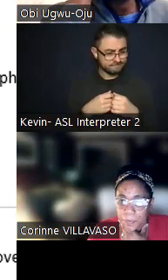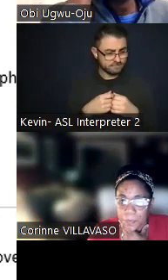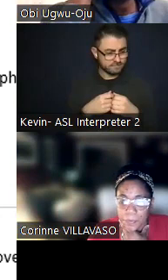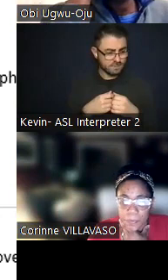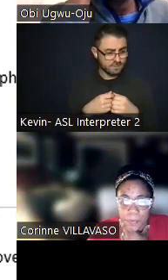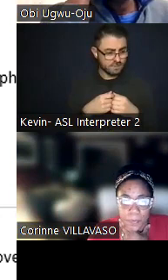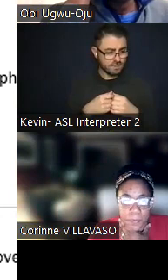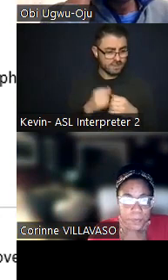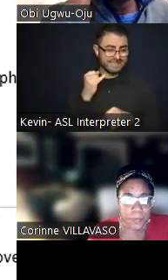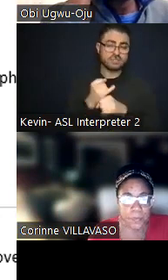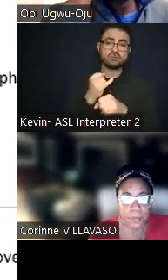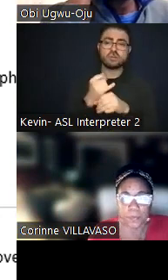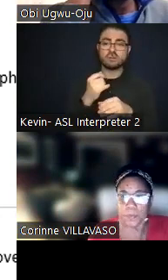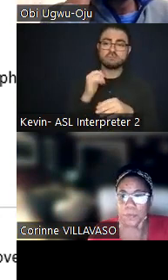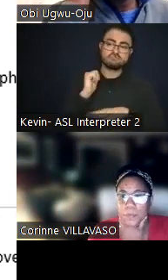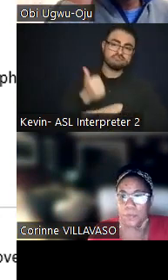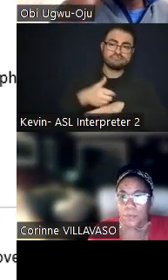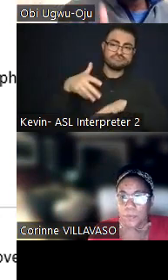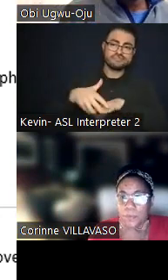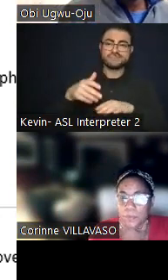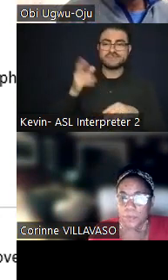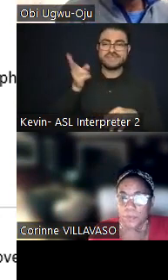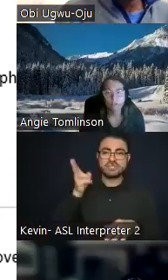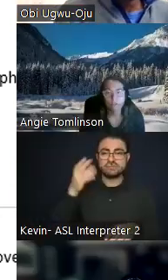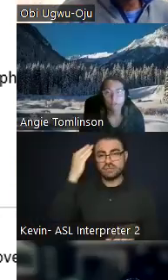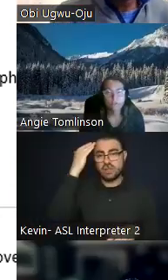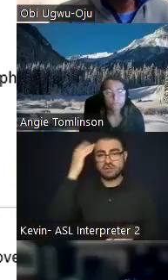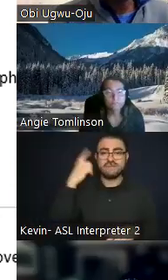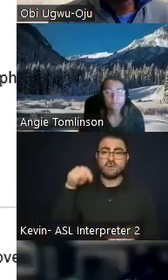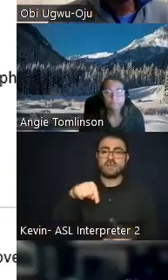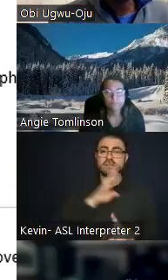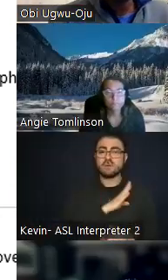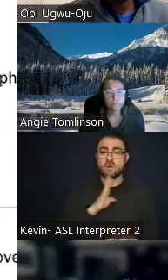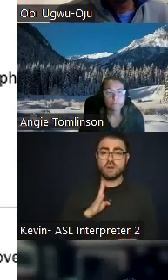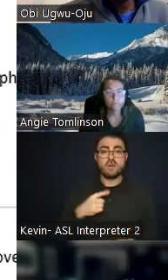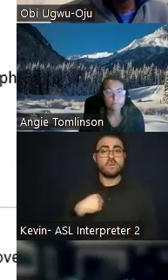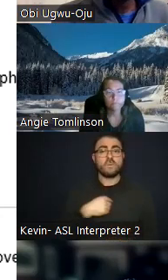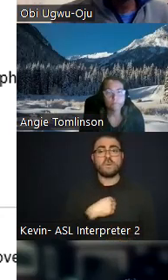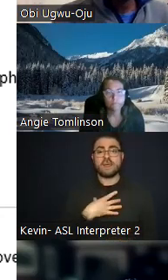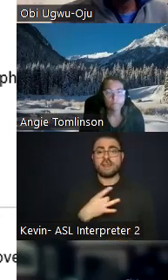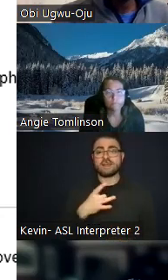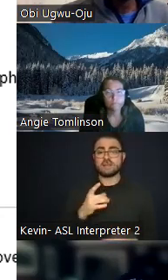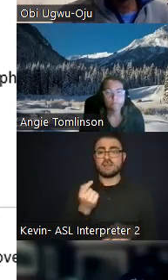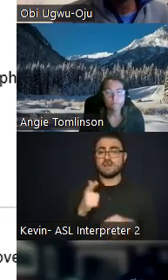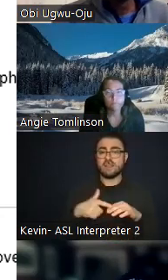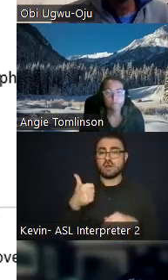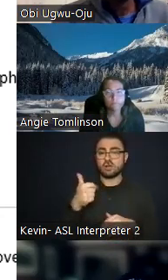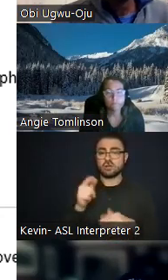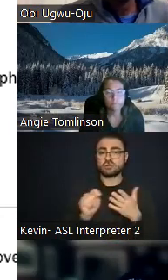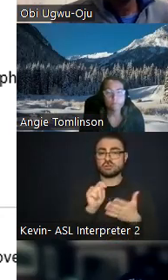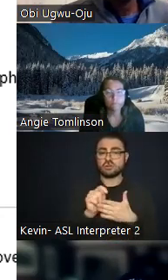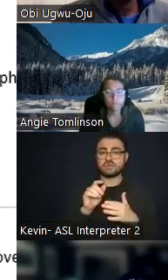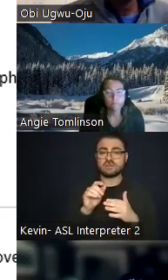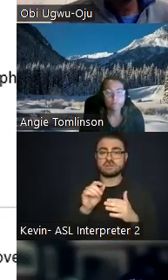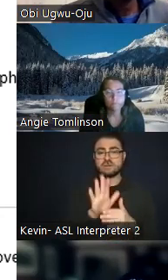knowledge of the board. And I think we like the slightly longer terms of three as a set standard.